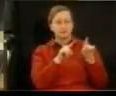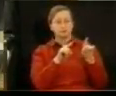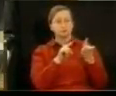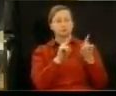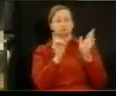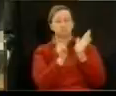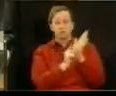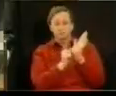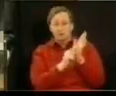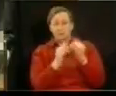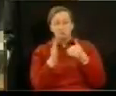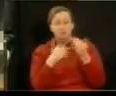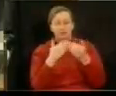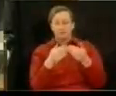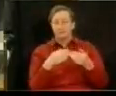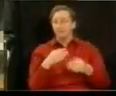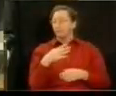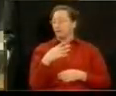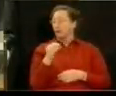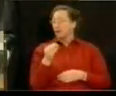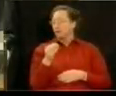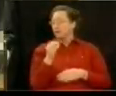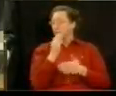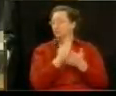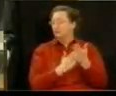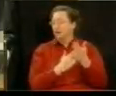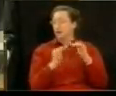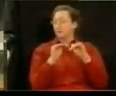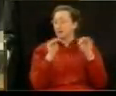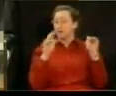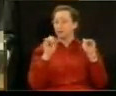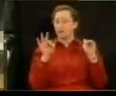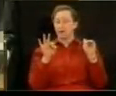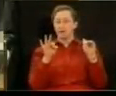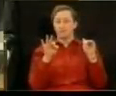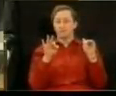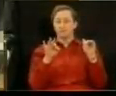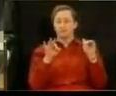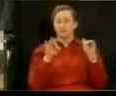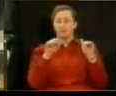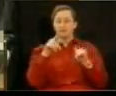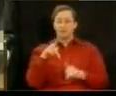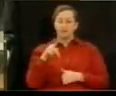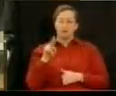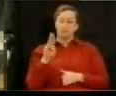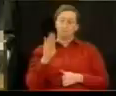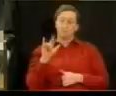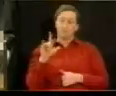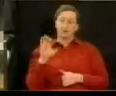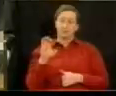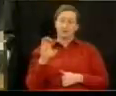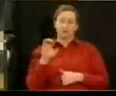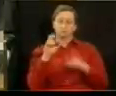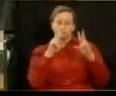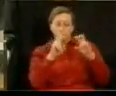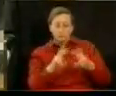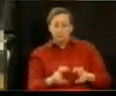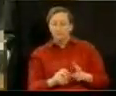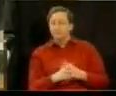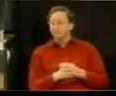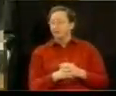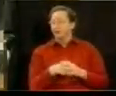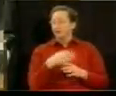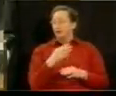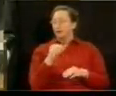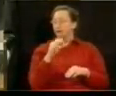newspaper. And there will be some level of public scrutiny. And then I, in this substitute motion, ask that the chairman call